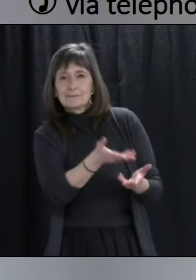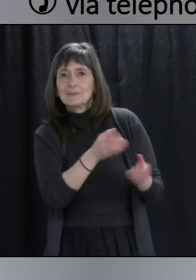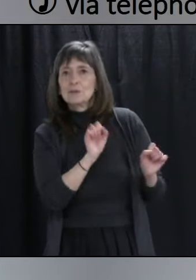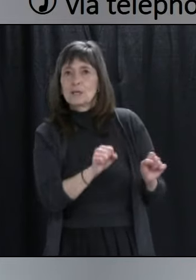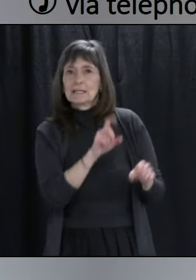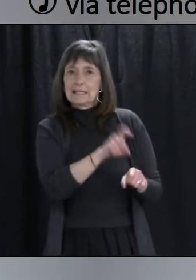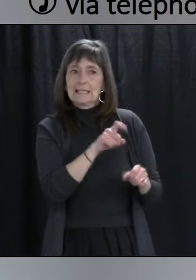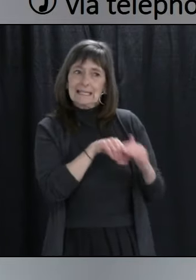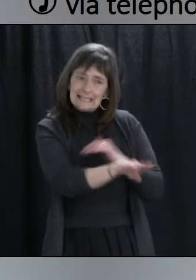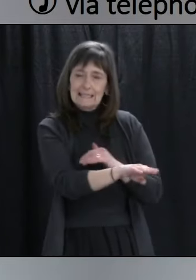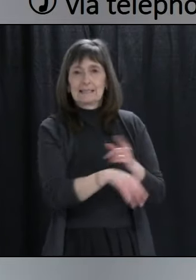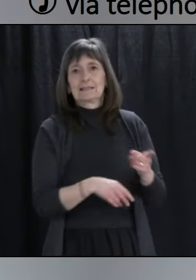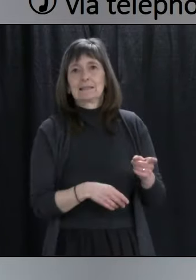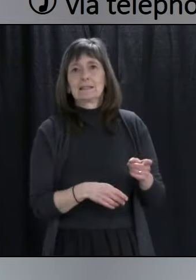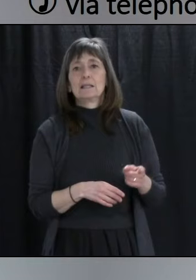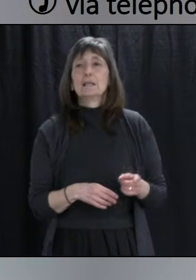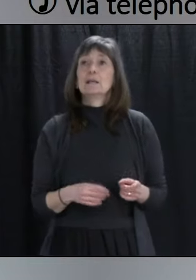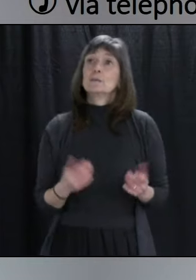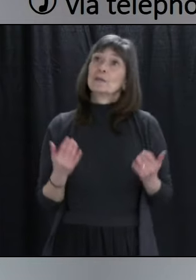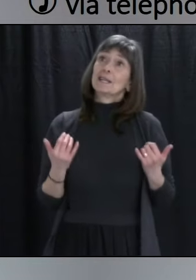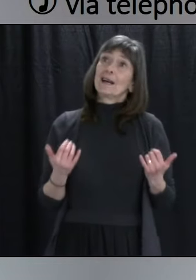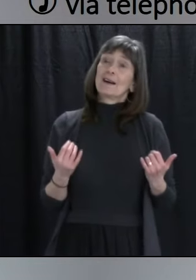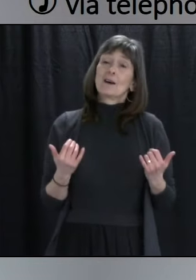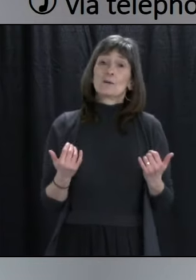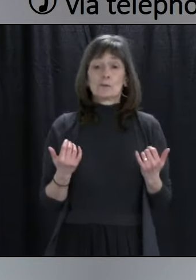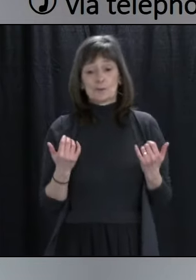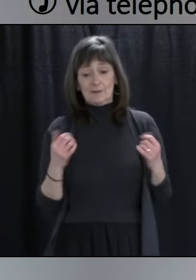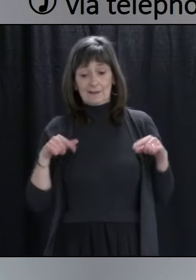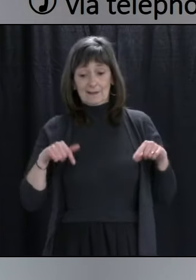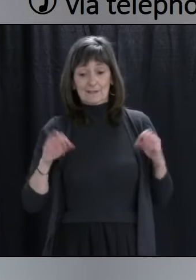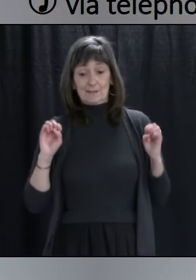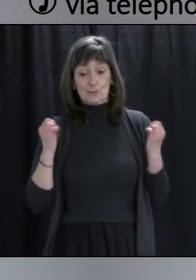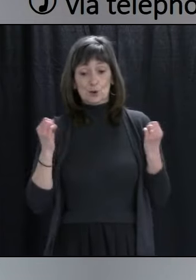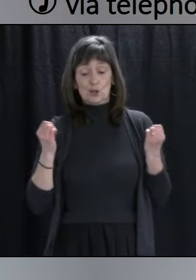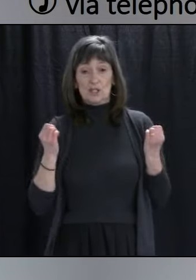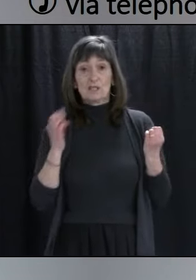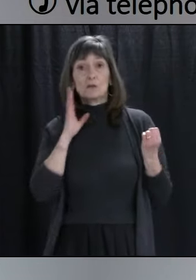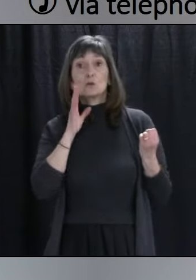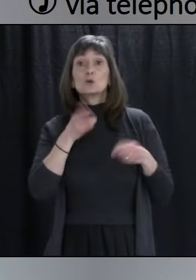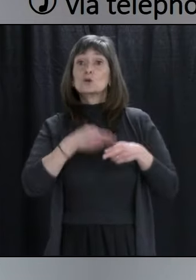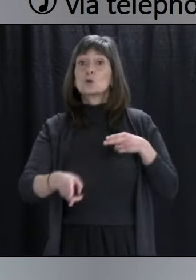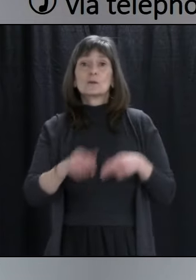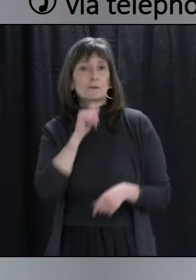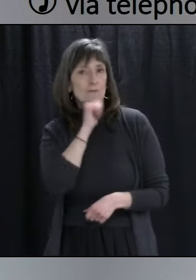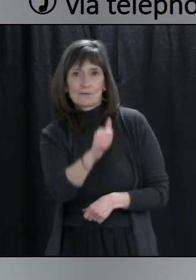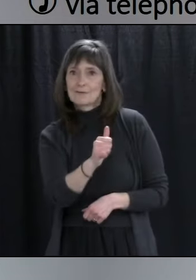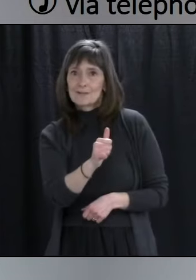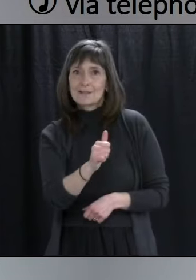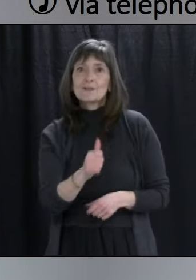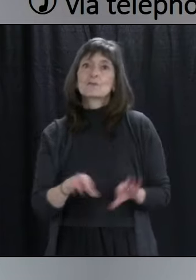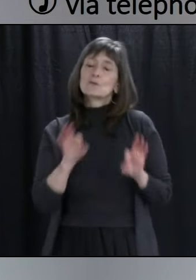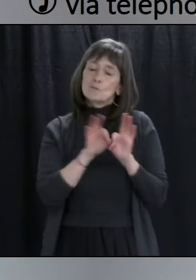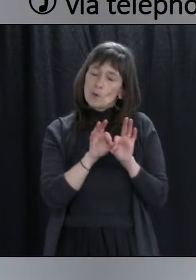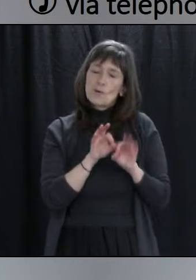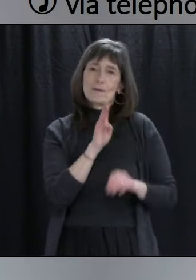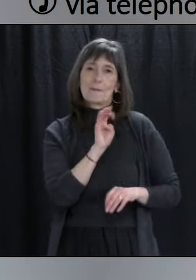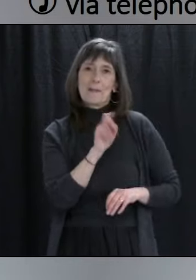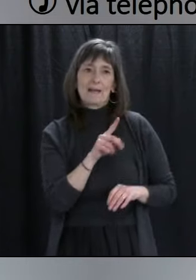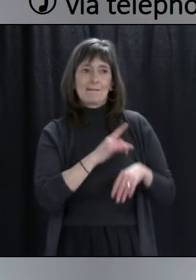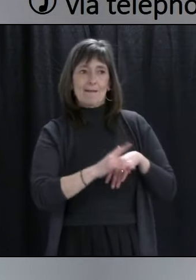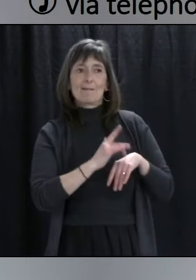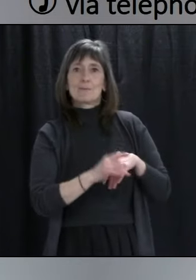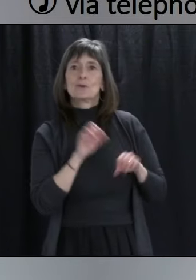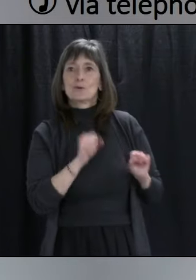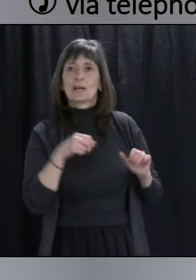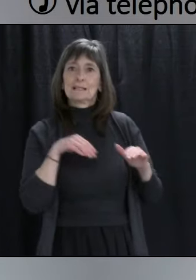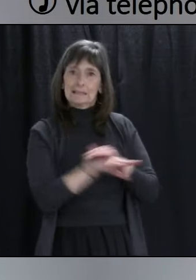This state of emergency is going to last for weeks and months. So that is a crucial part of allowing people access